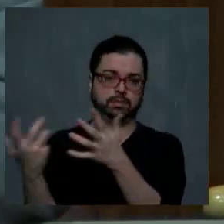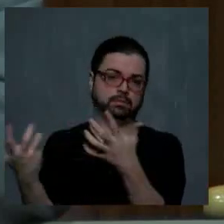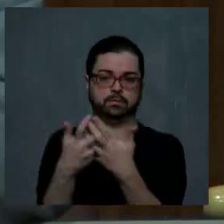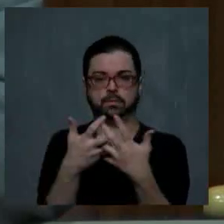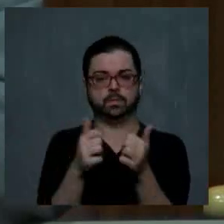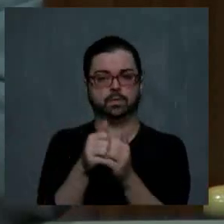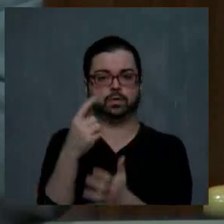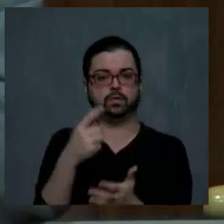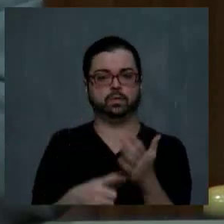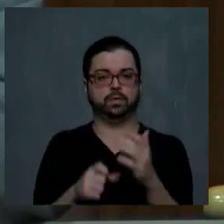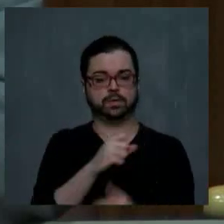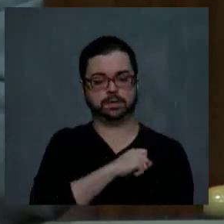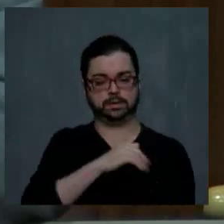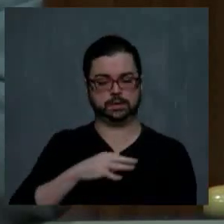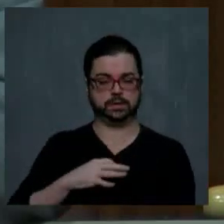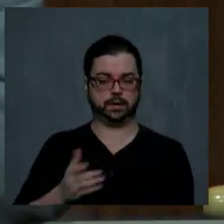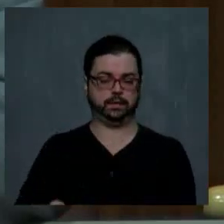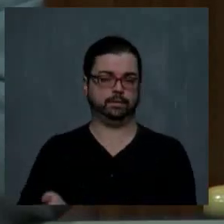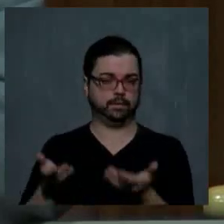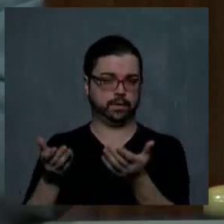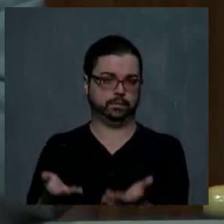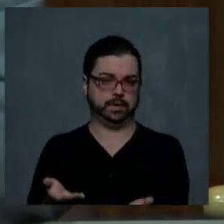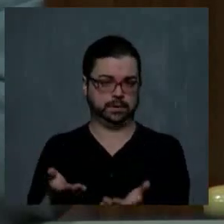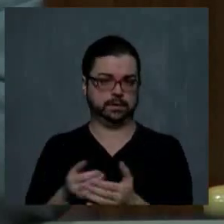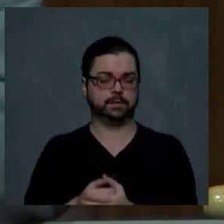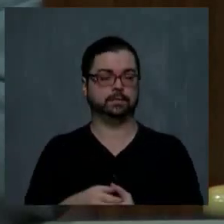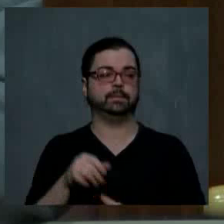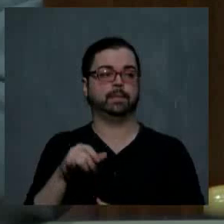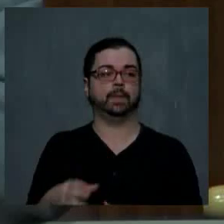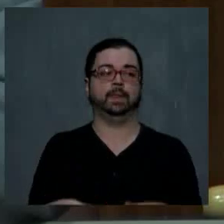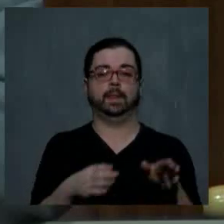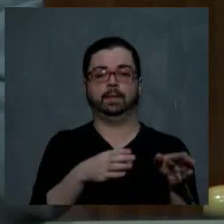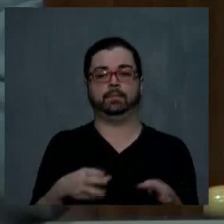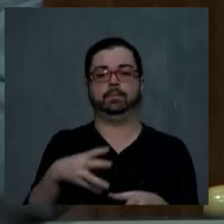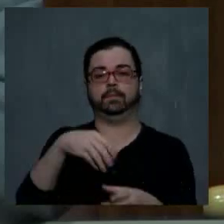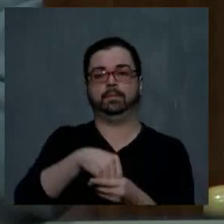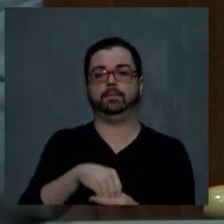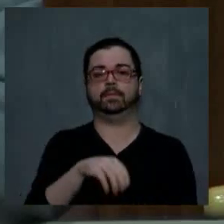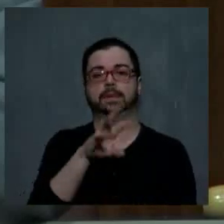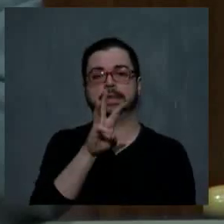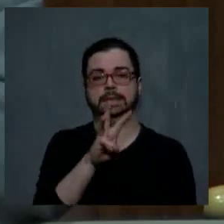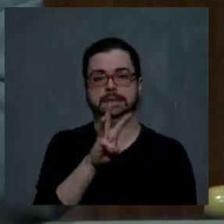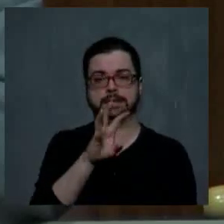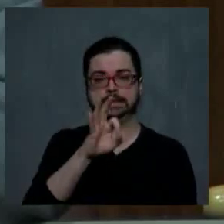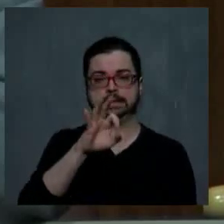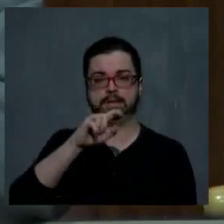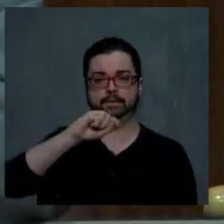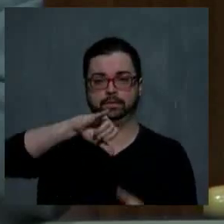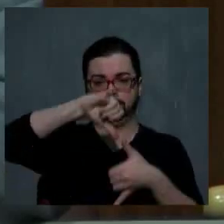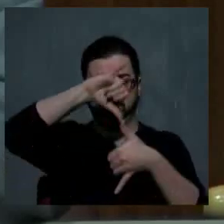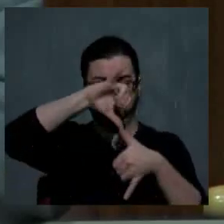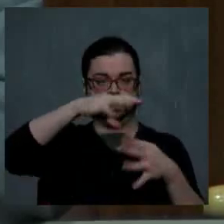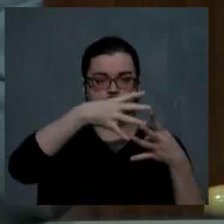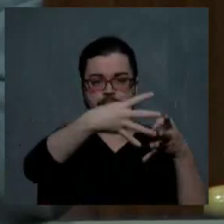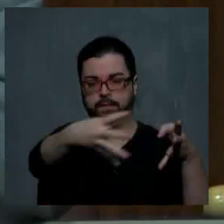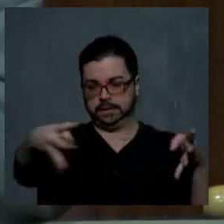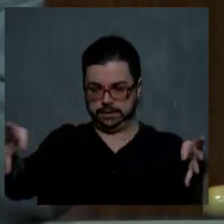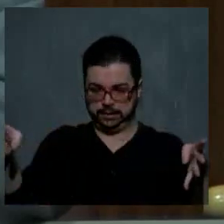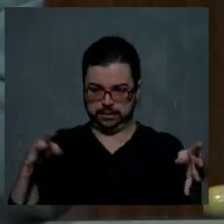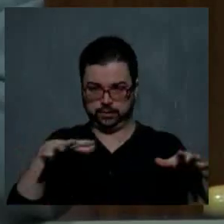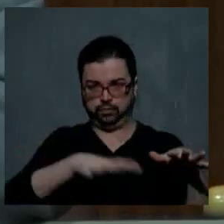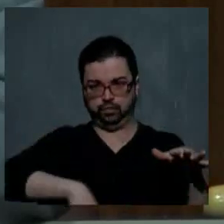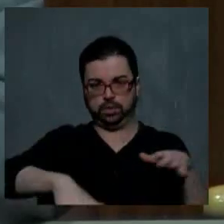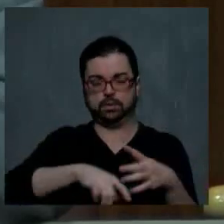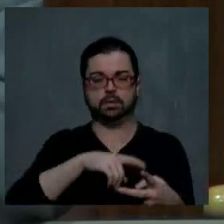staff was recommending. The plan includes the placement of a 6-foot screening fence around the proposed parking area. Also, the placement